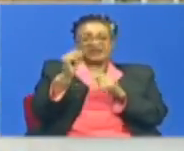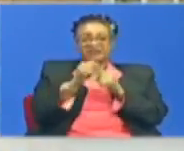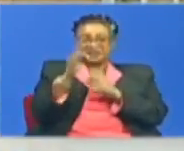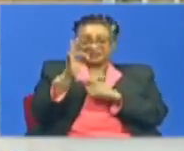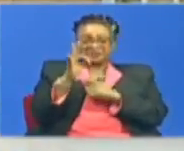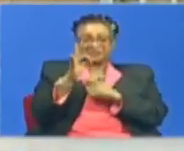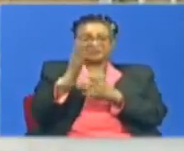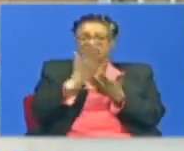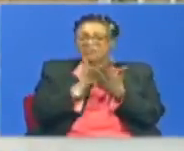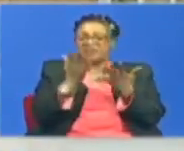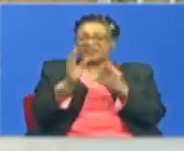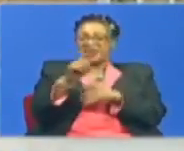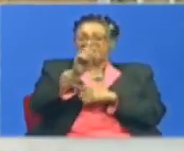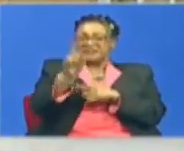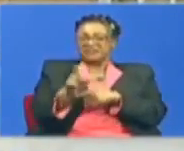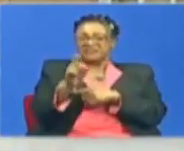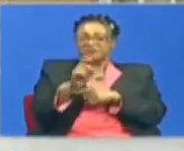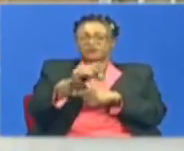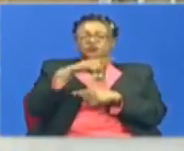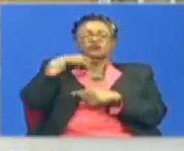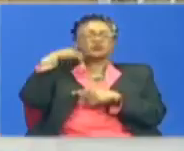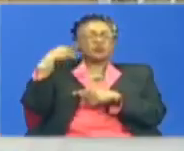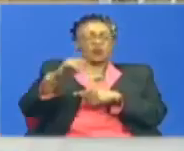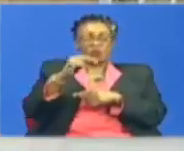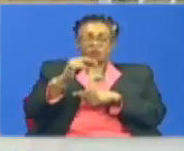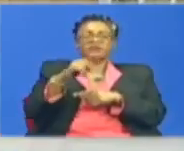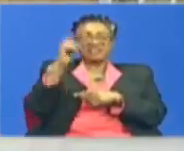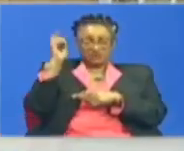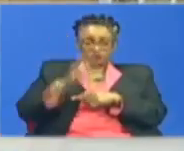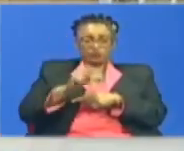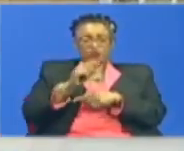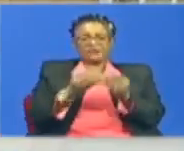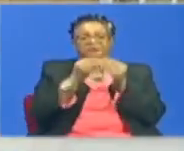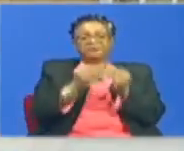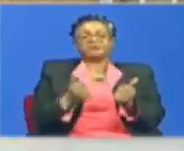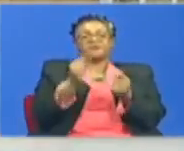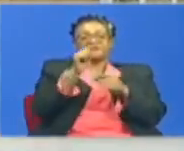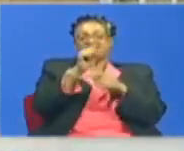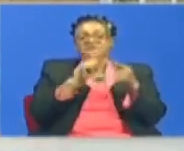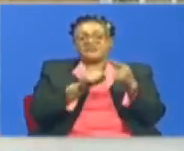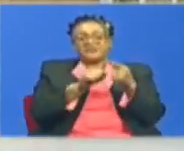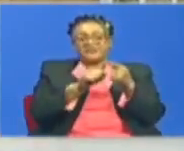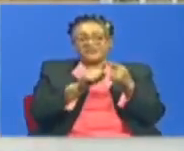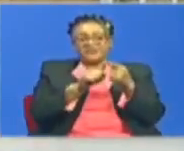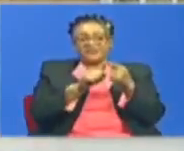something the executive swore to revisit. Silas Apollo, NTV.